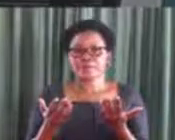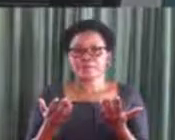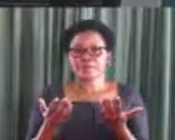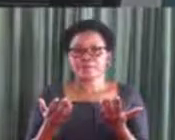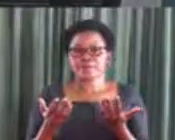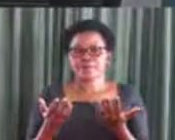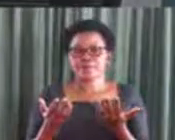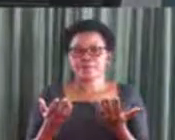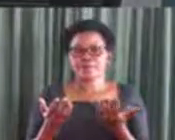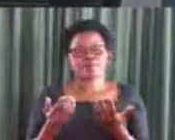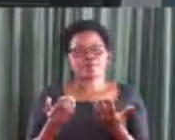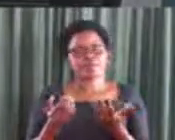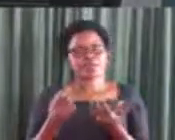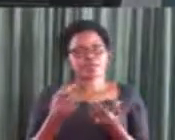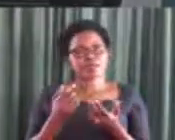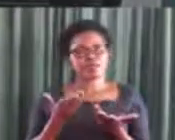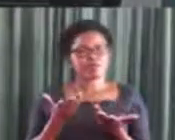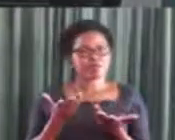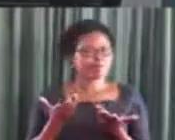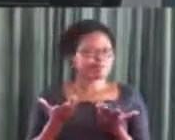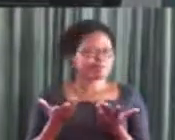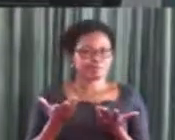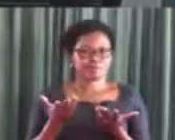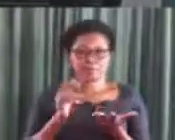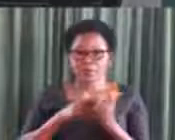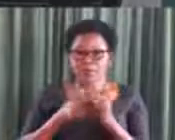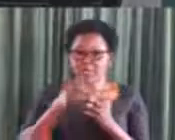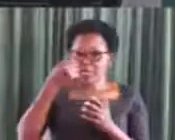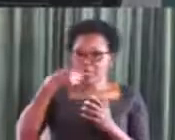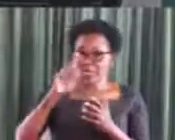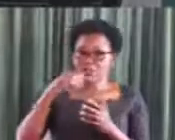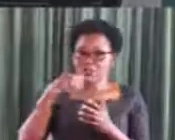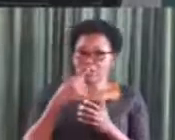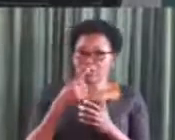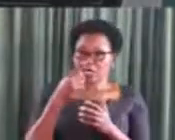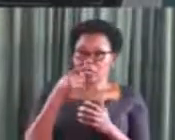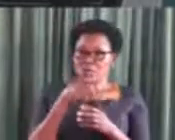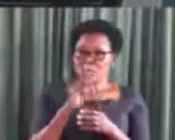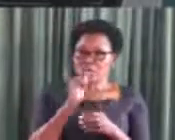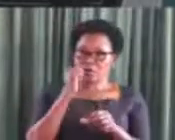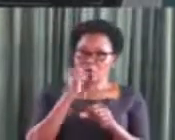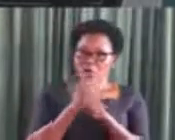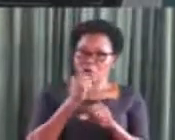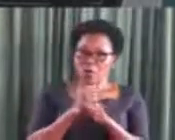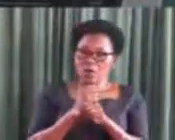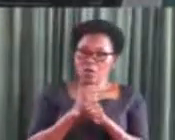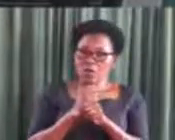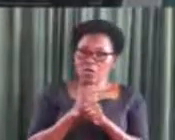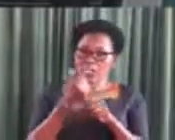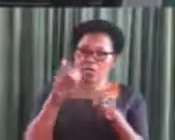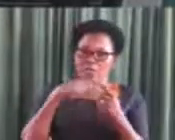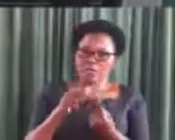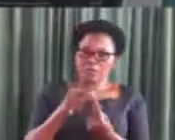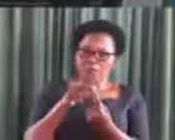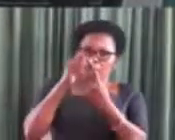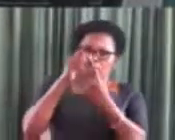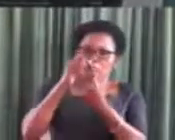Is it right to say that you have worked in specialized